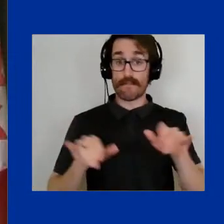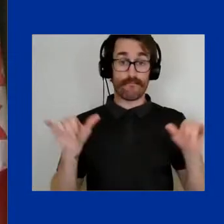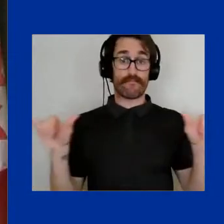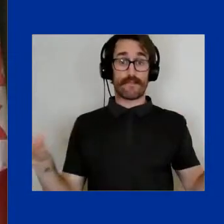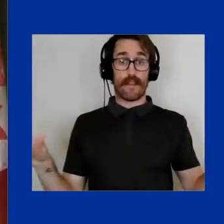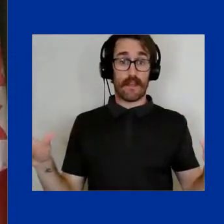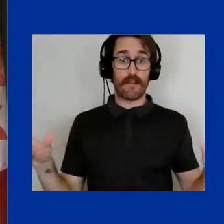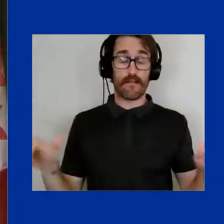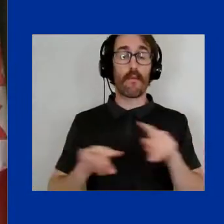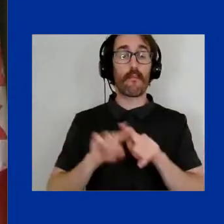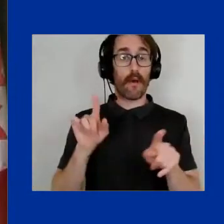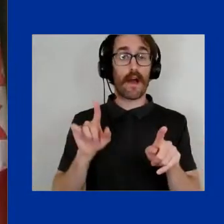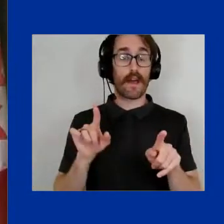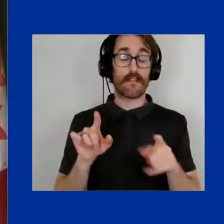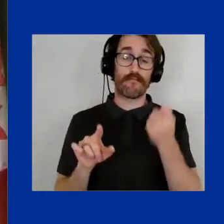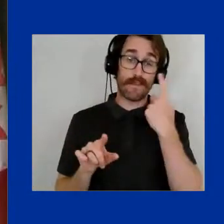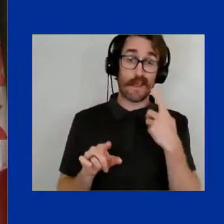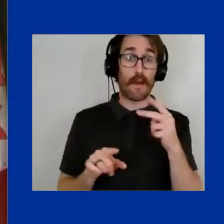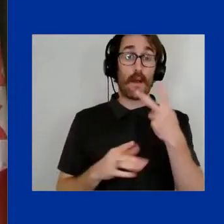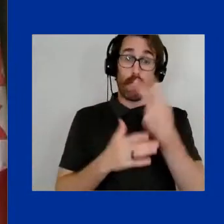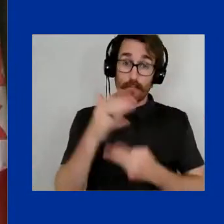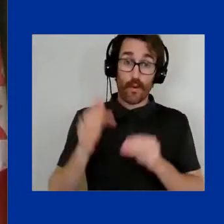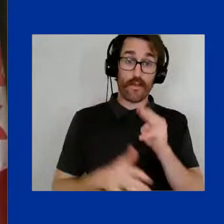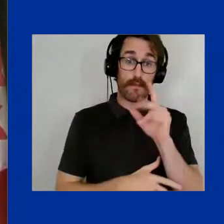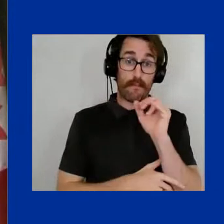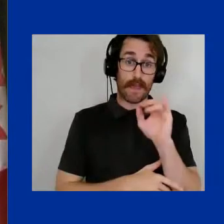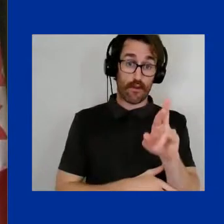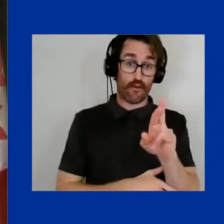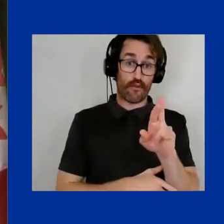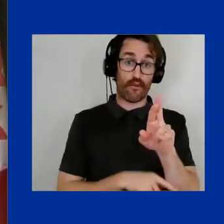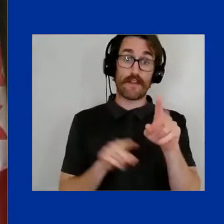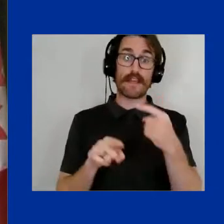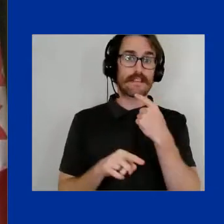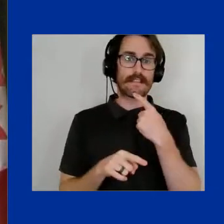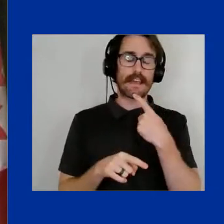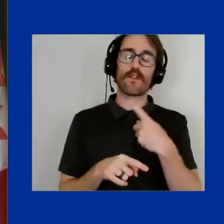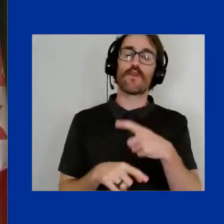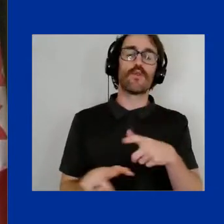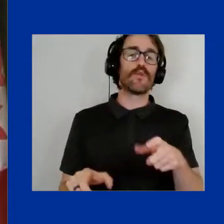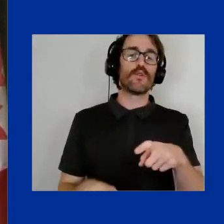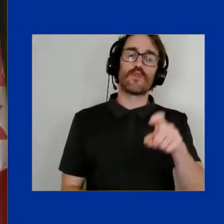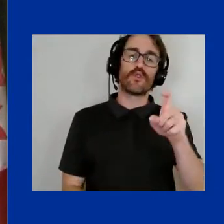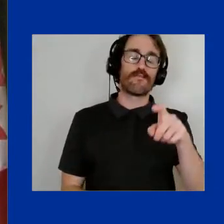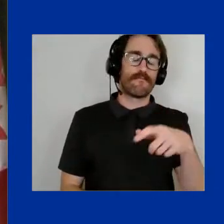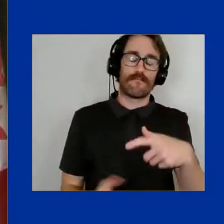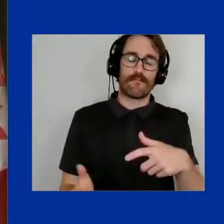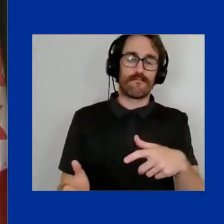mayors stress that the border should not be crossed.